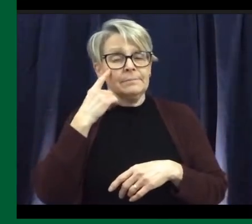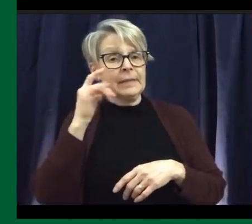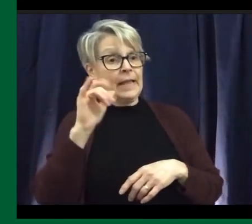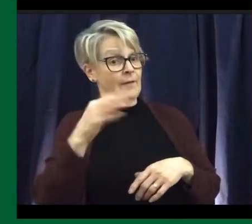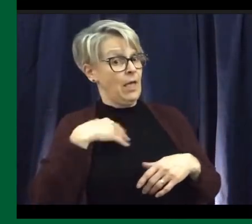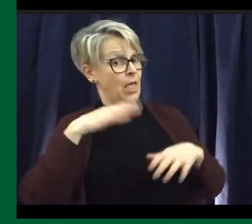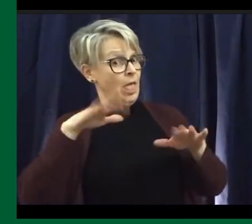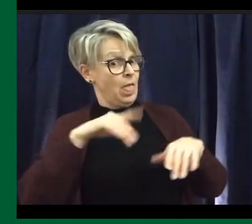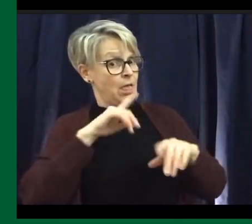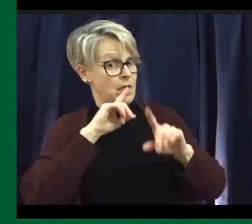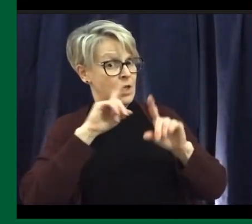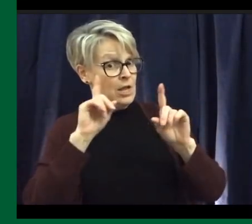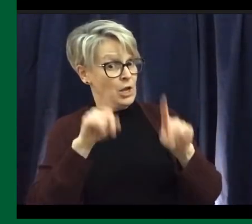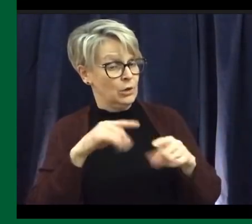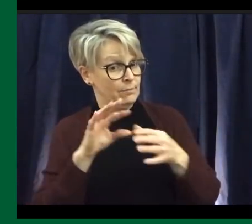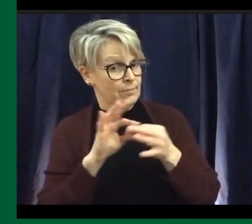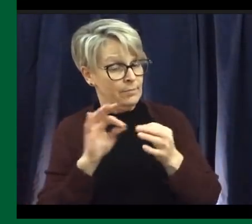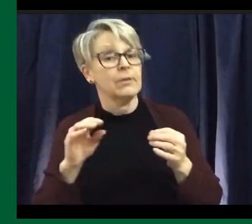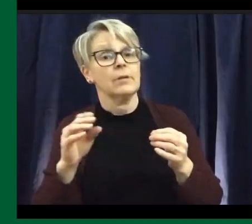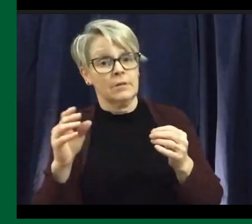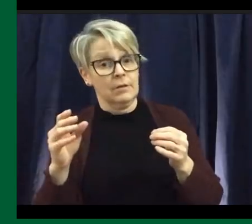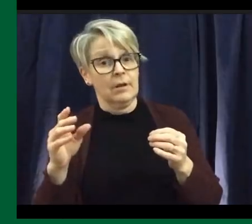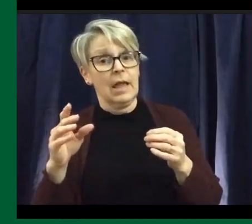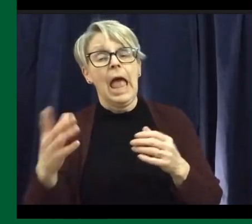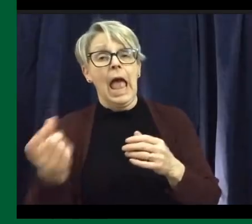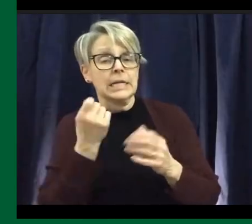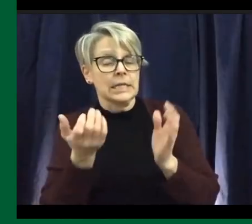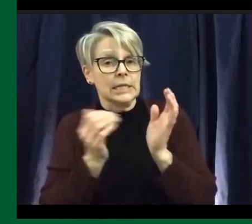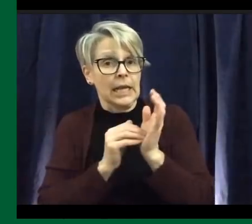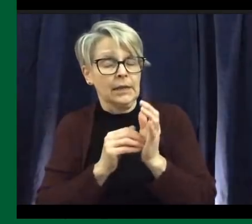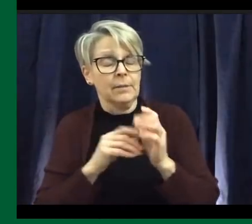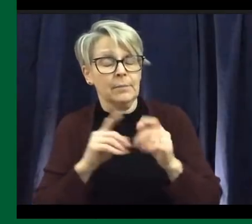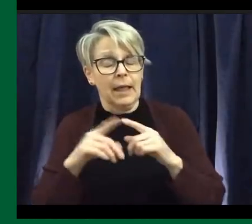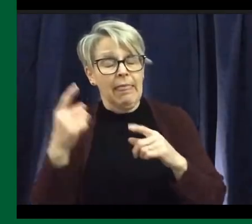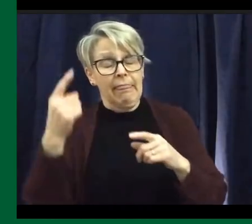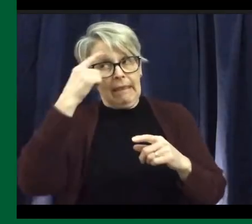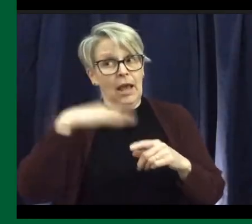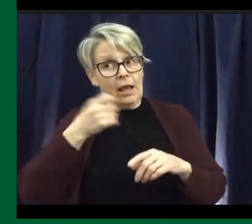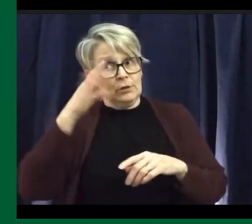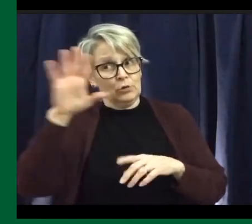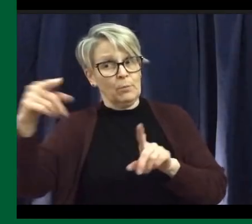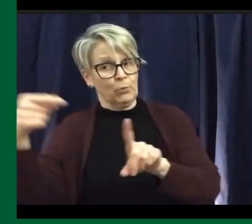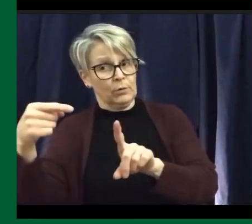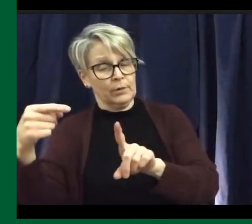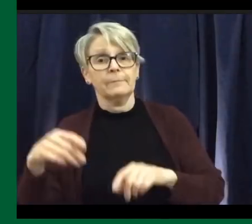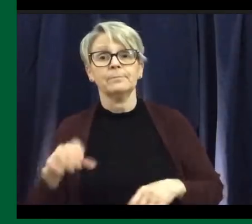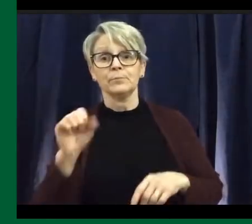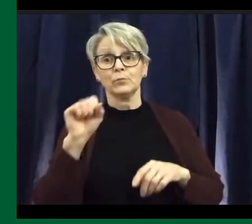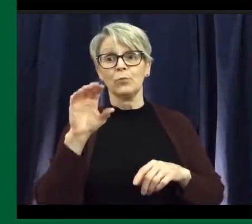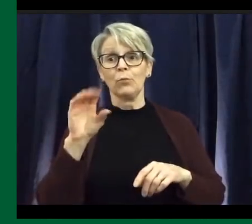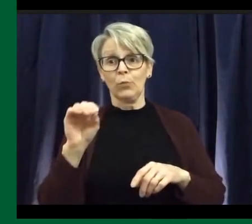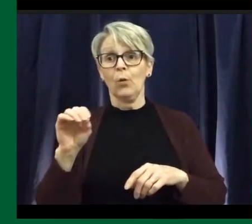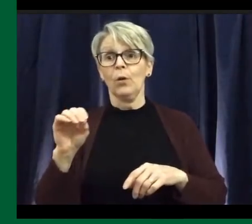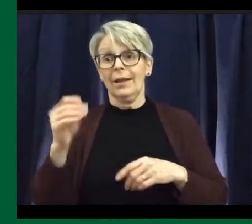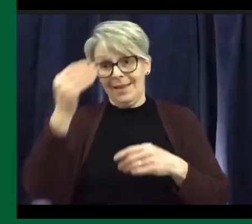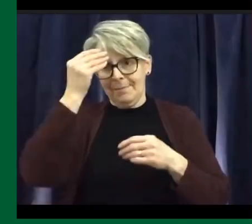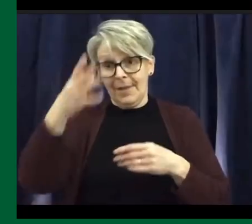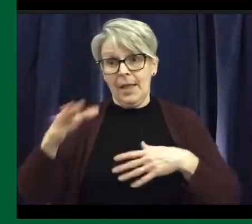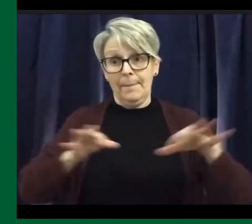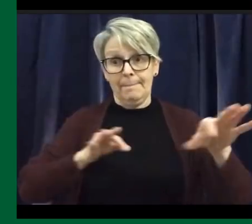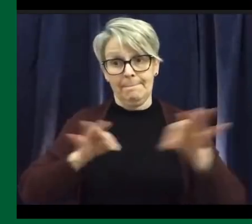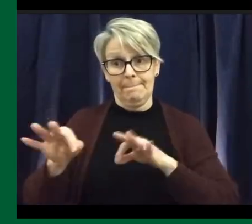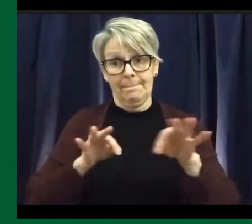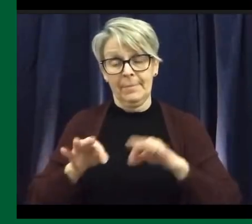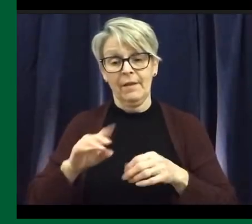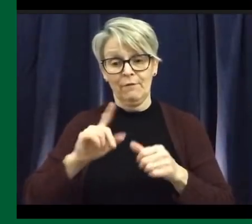at the end of what I'm about to say, just ask it again. But so as we've moved through this phase 1